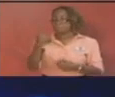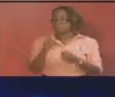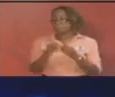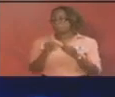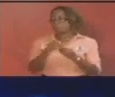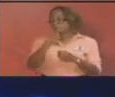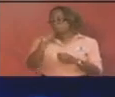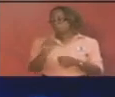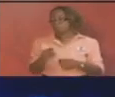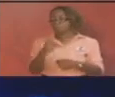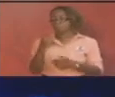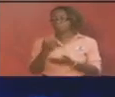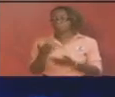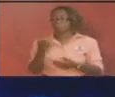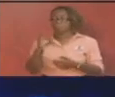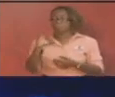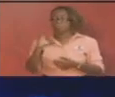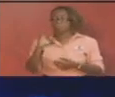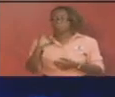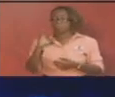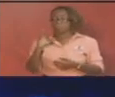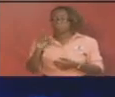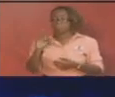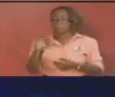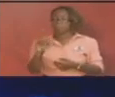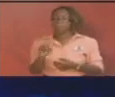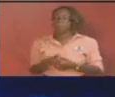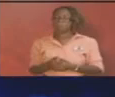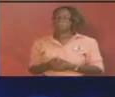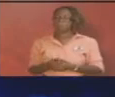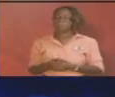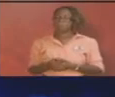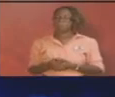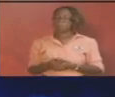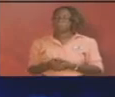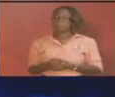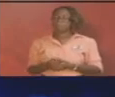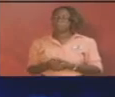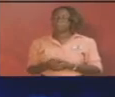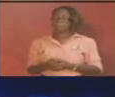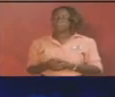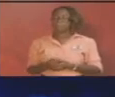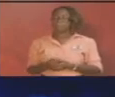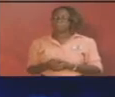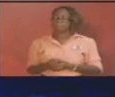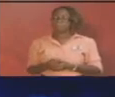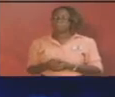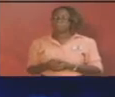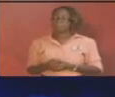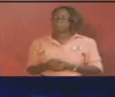Good morning, Prior again, AZP News. CMO, AZP News has been told that